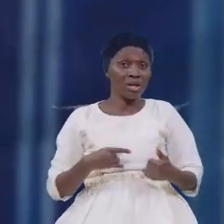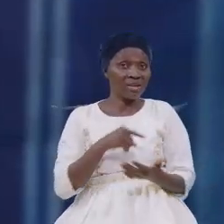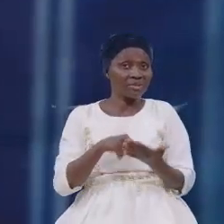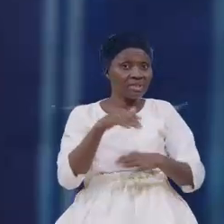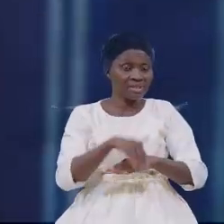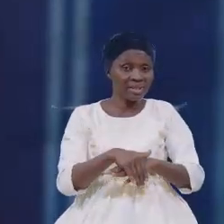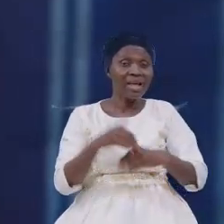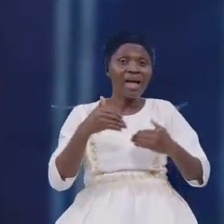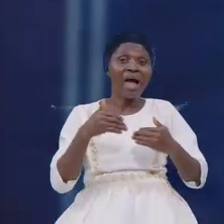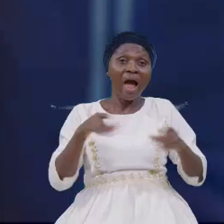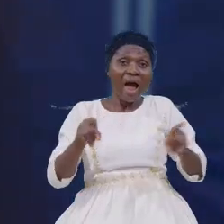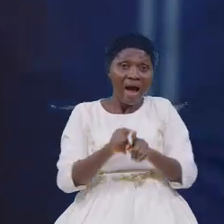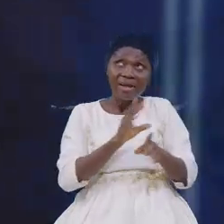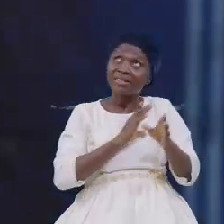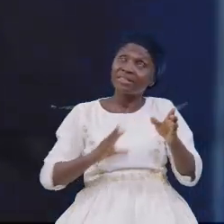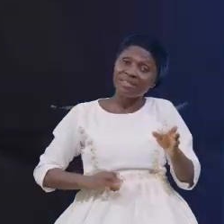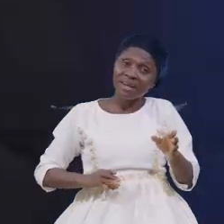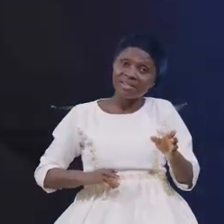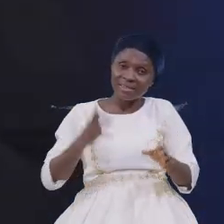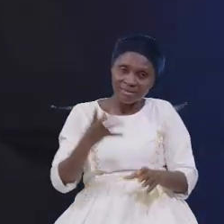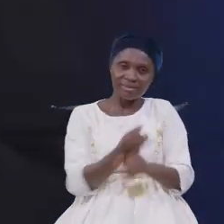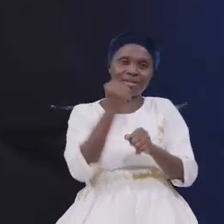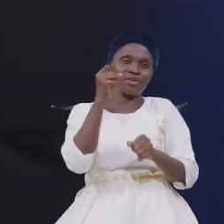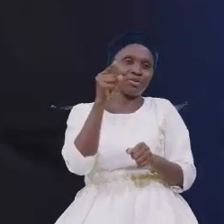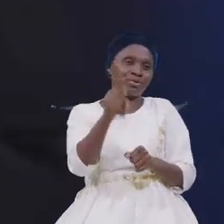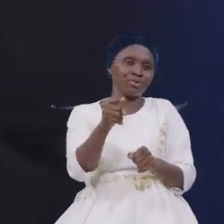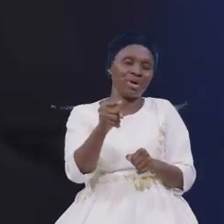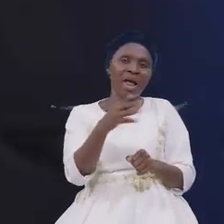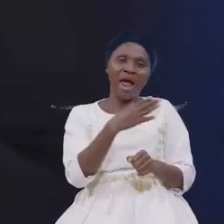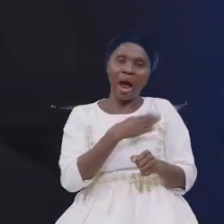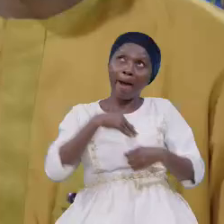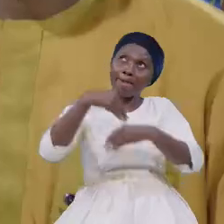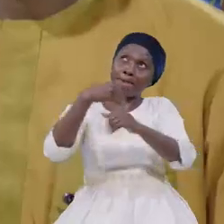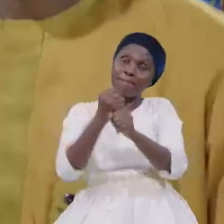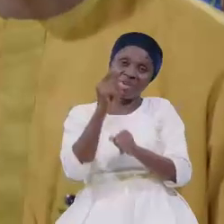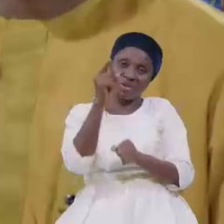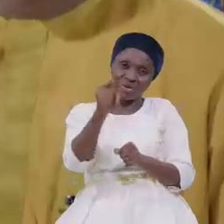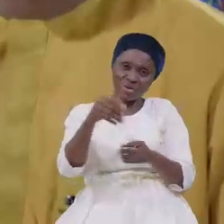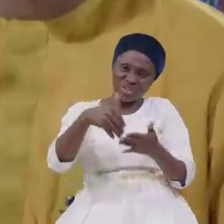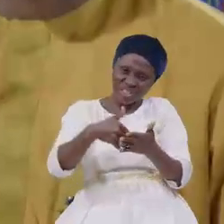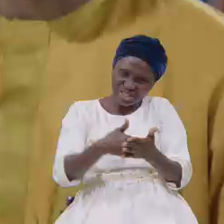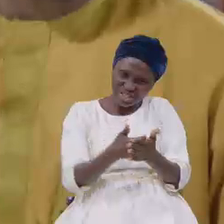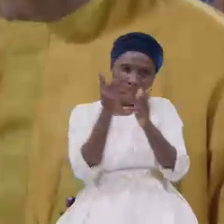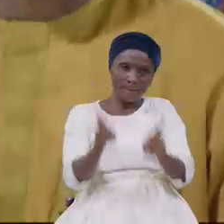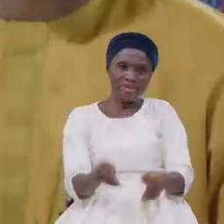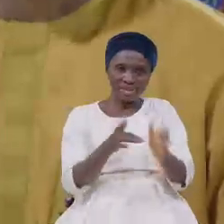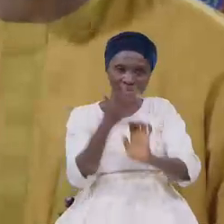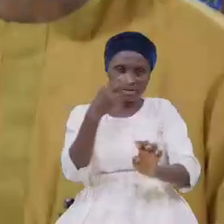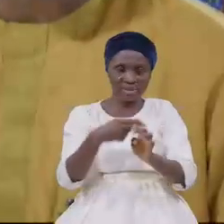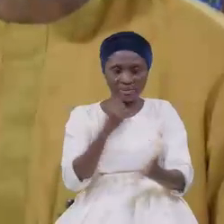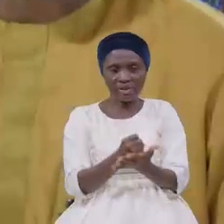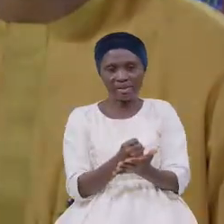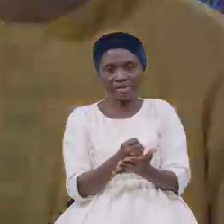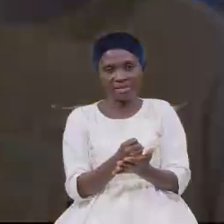Christ takes hold of you, will make you brand new in Jesus' name. Look at